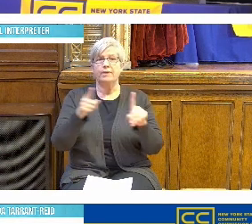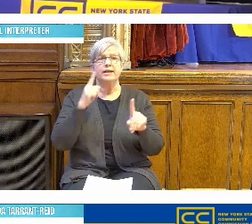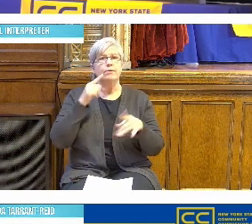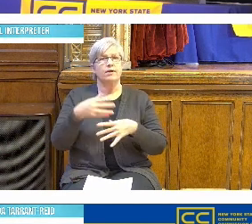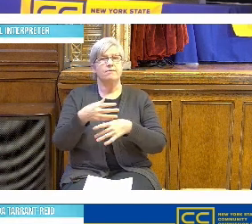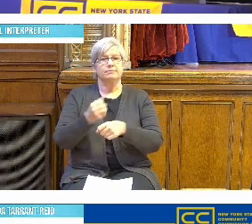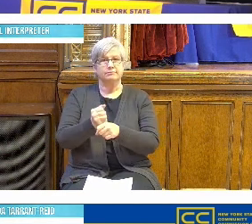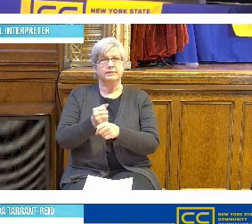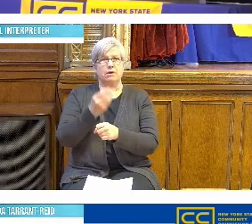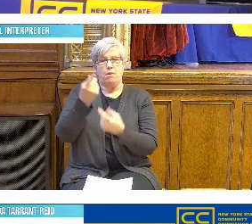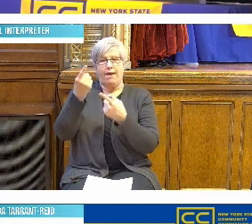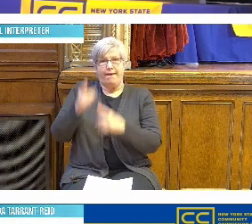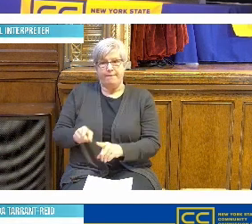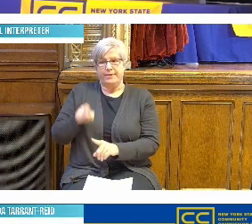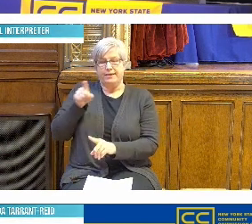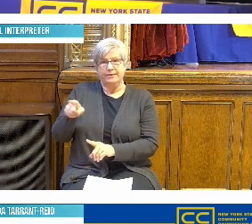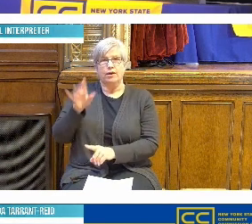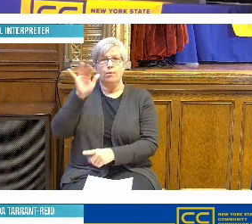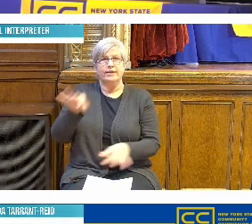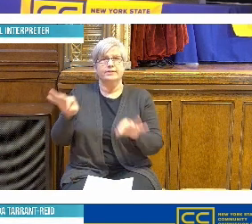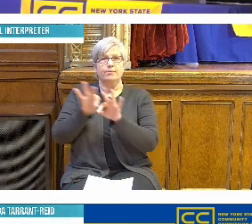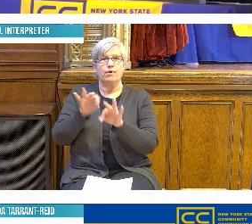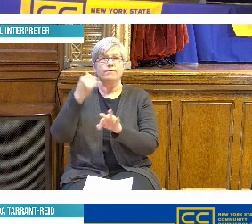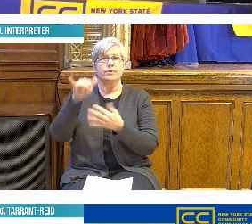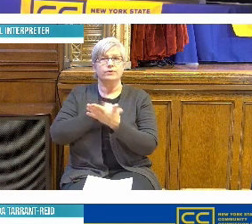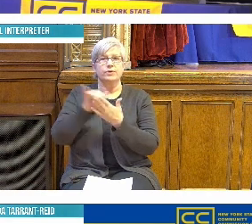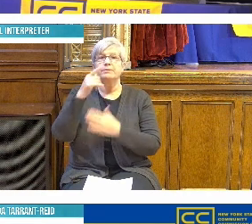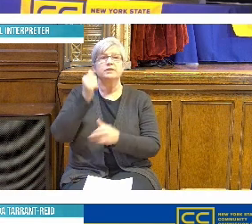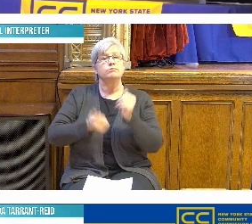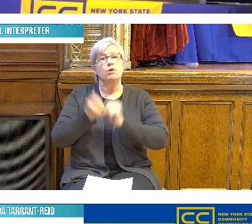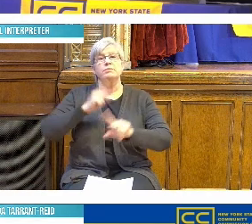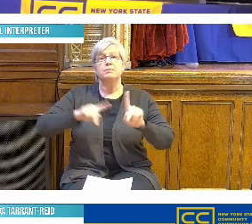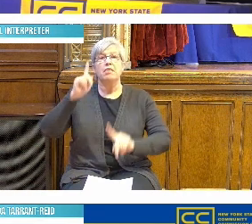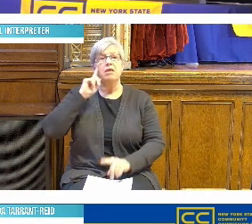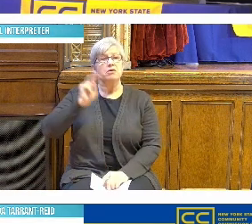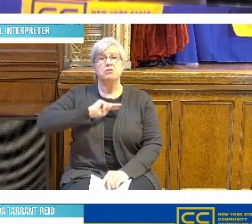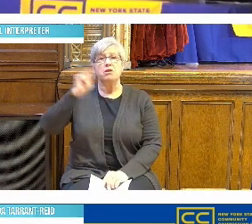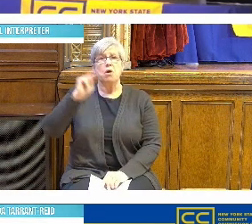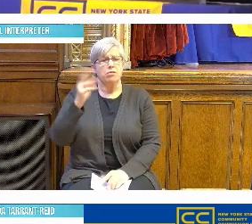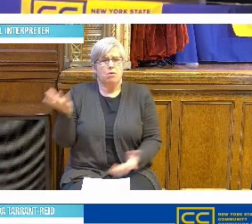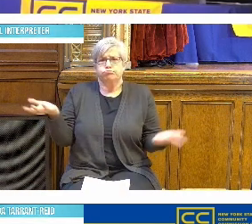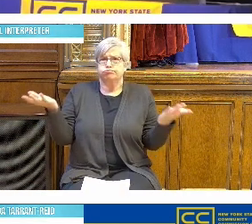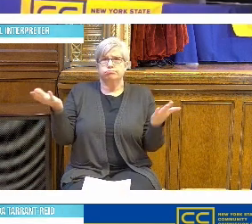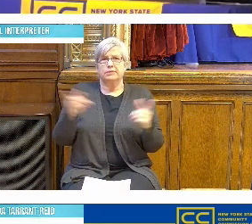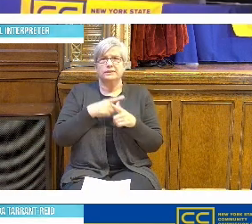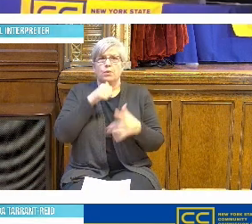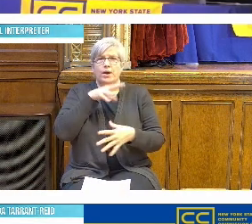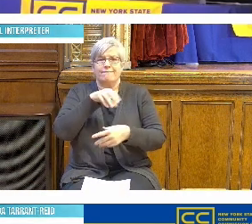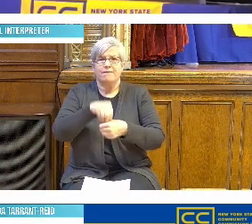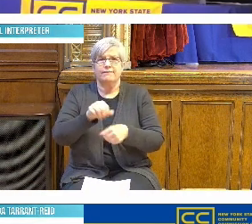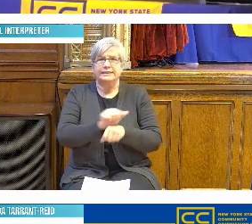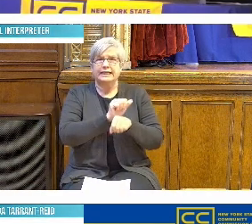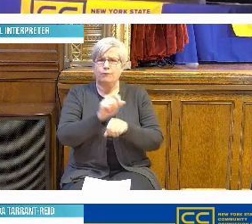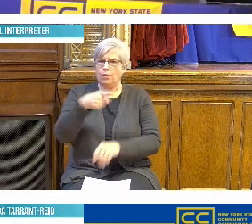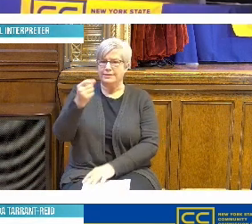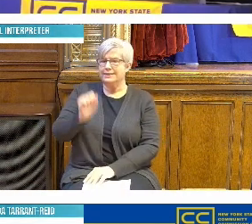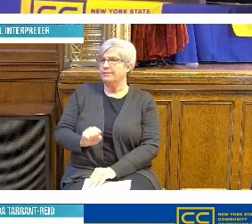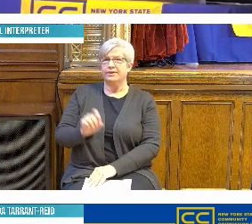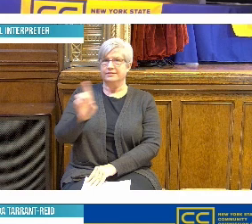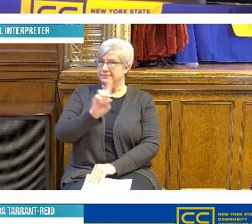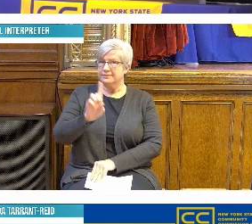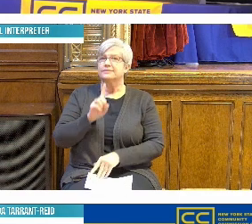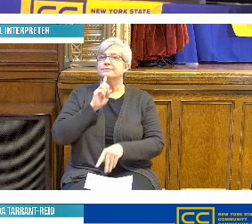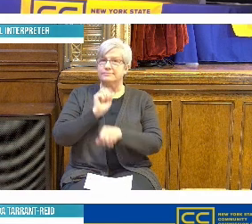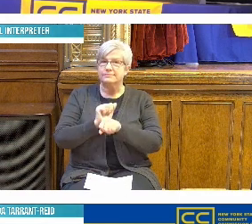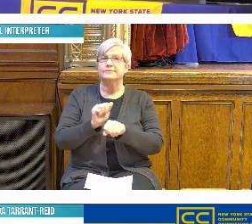make you aware of why this is important, because most people think in the North we weren't involved, but certainly there was